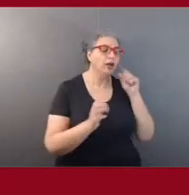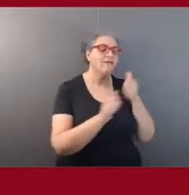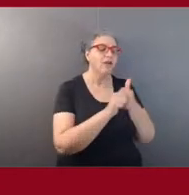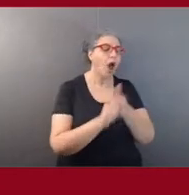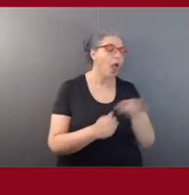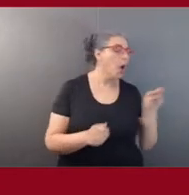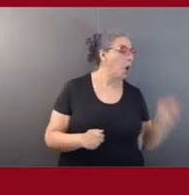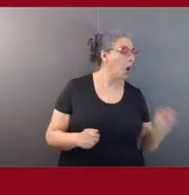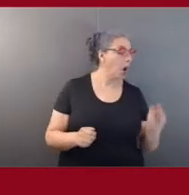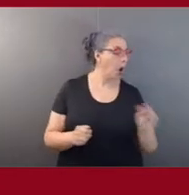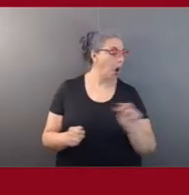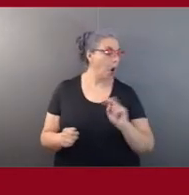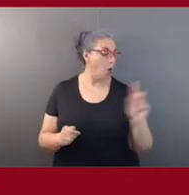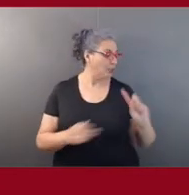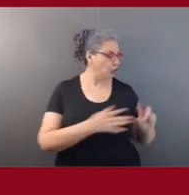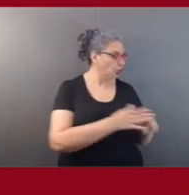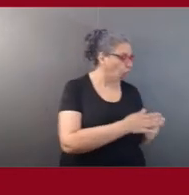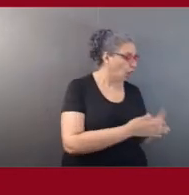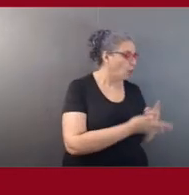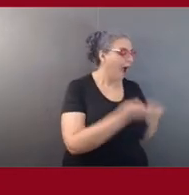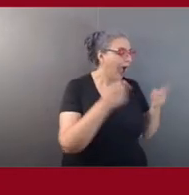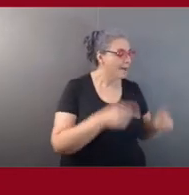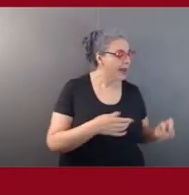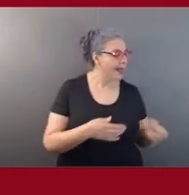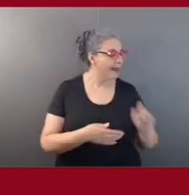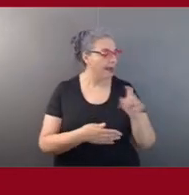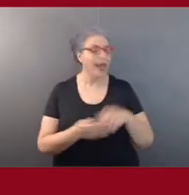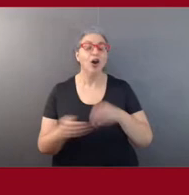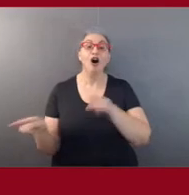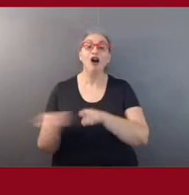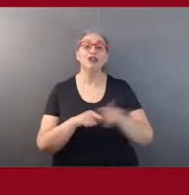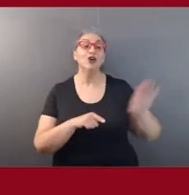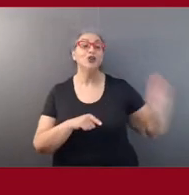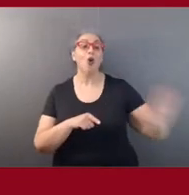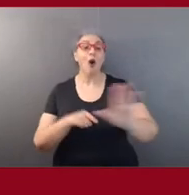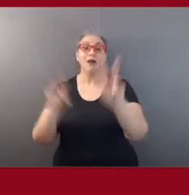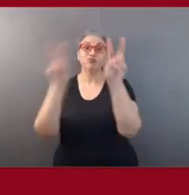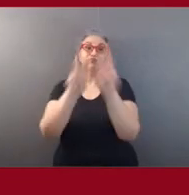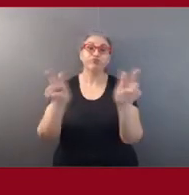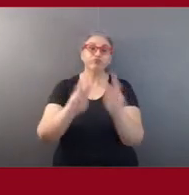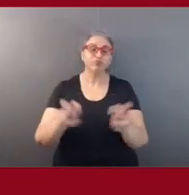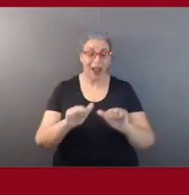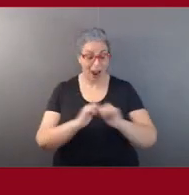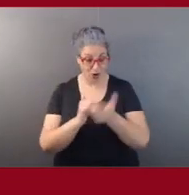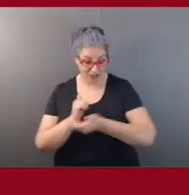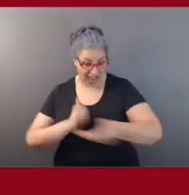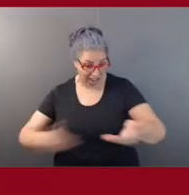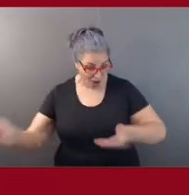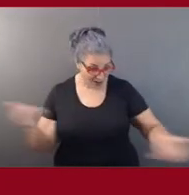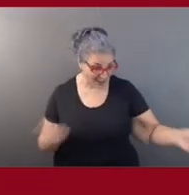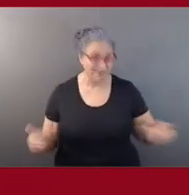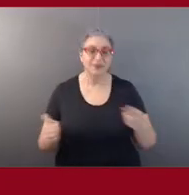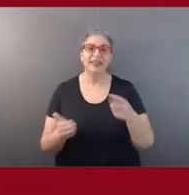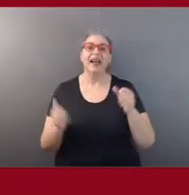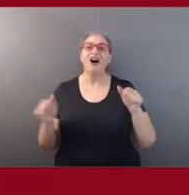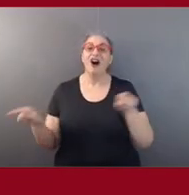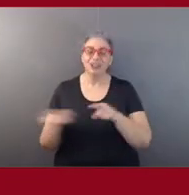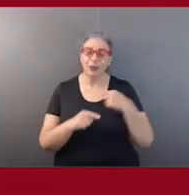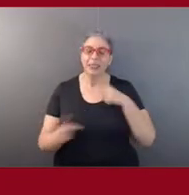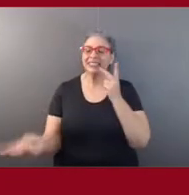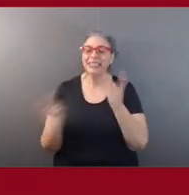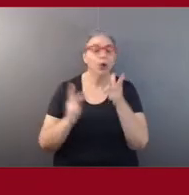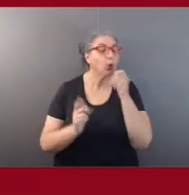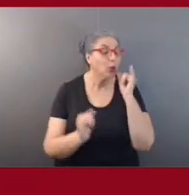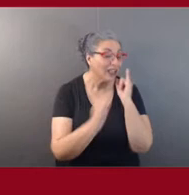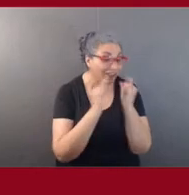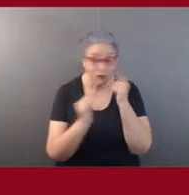they were going, and provide the analytics of how you're hiring and have the transparency of the people that you've interviewed for the project